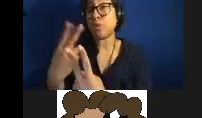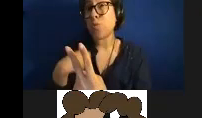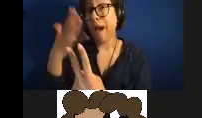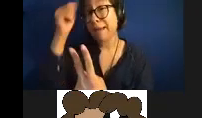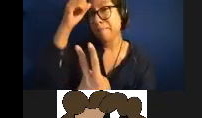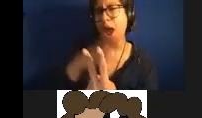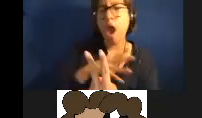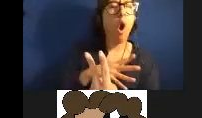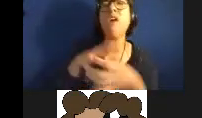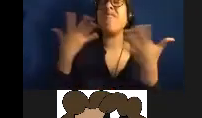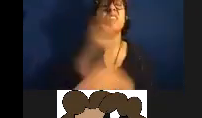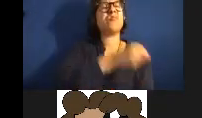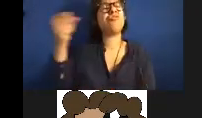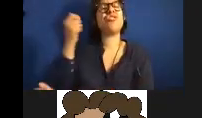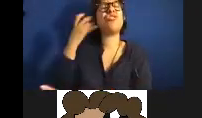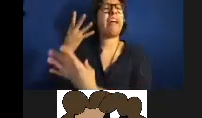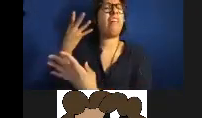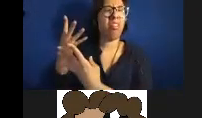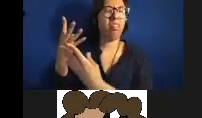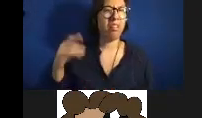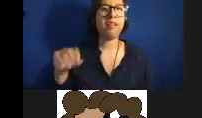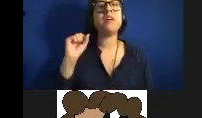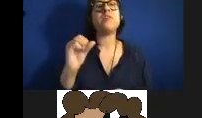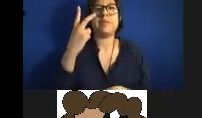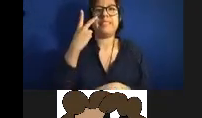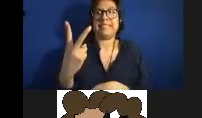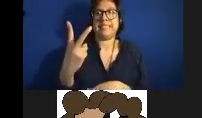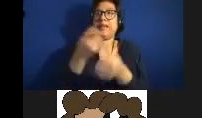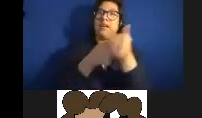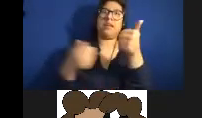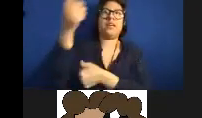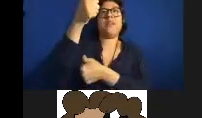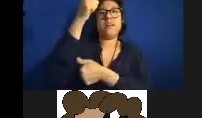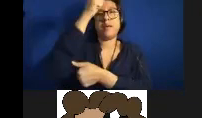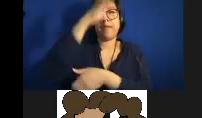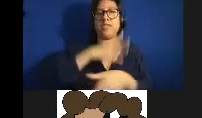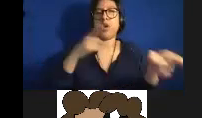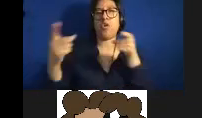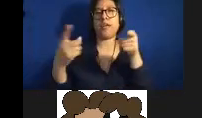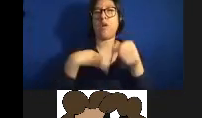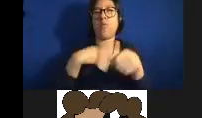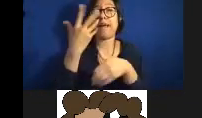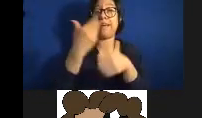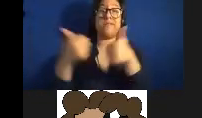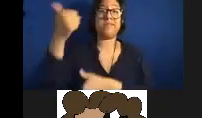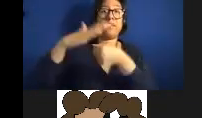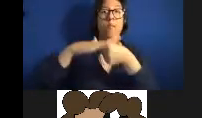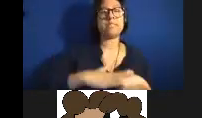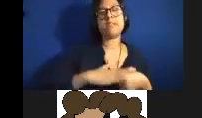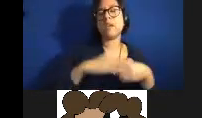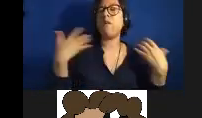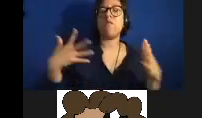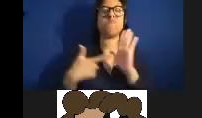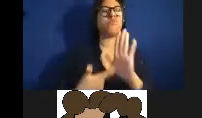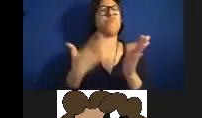again, that's another way we can look at, right, the intersection of patriarchy and white supremacy and the way that plays out.